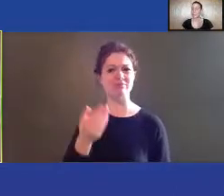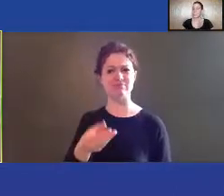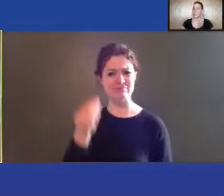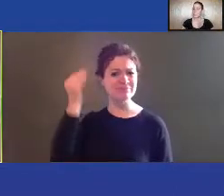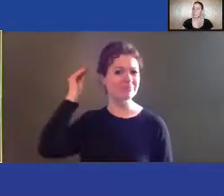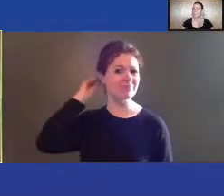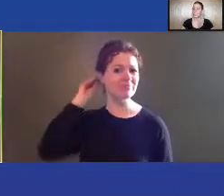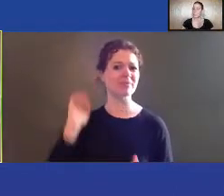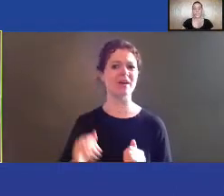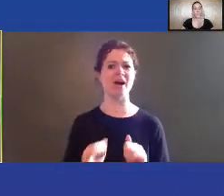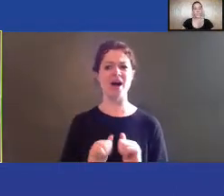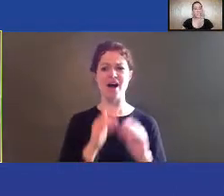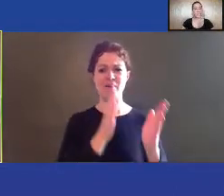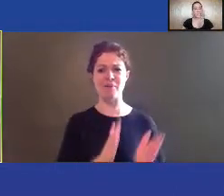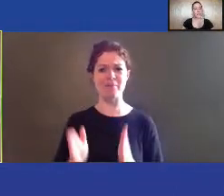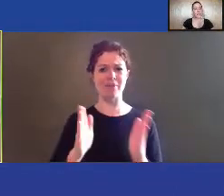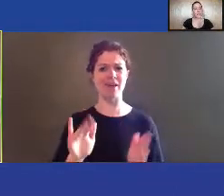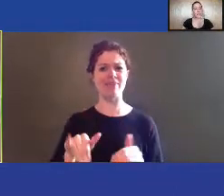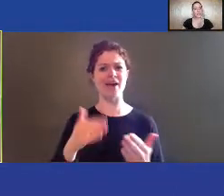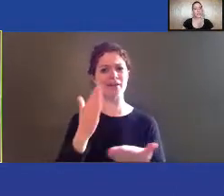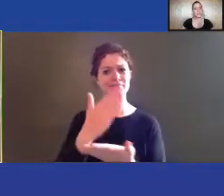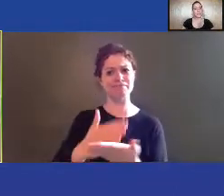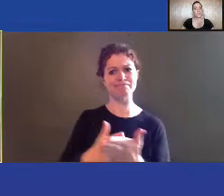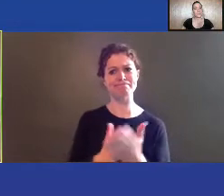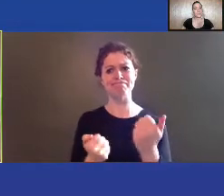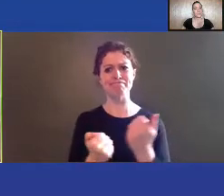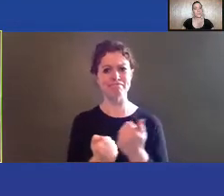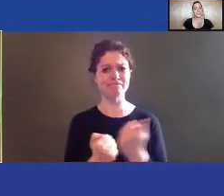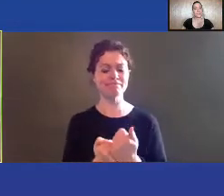All right, next slide, please.